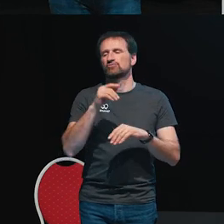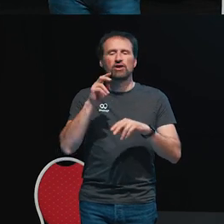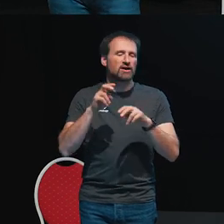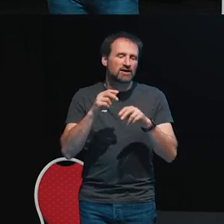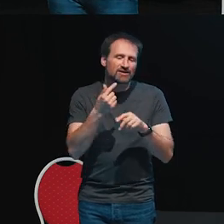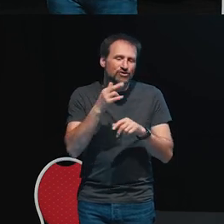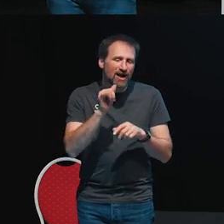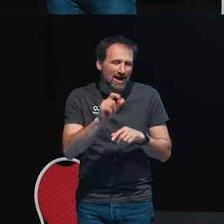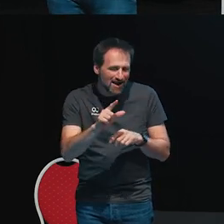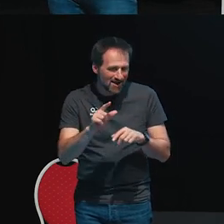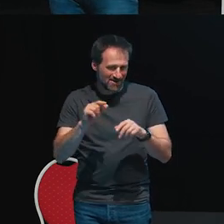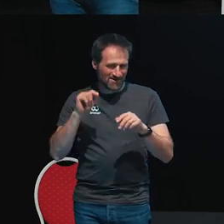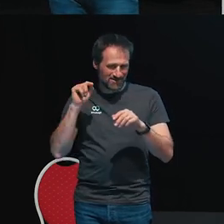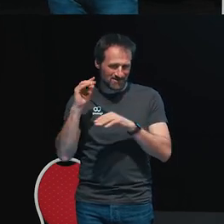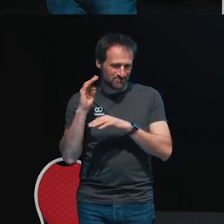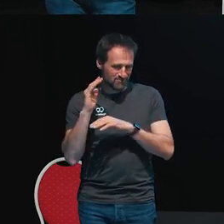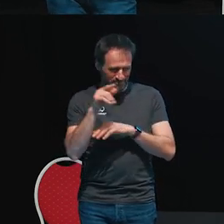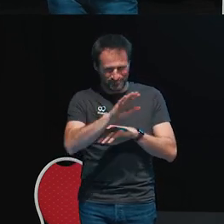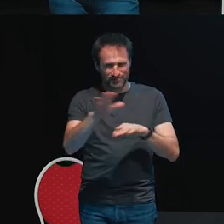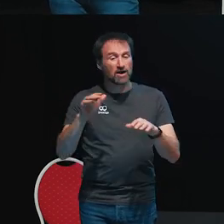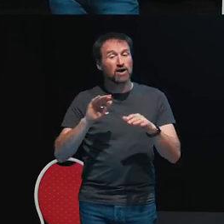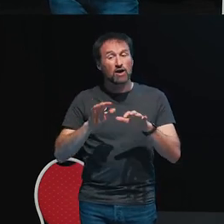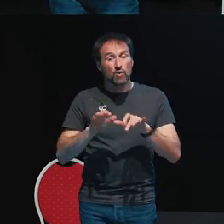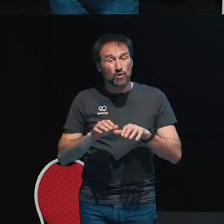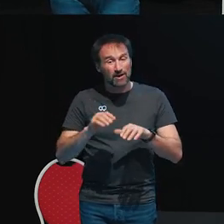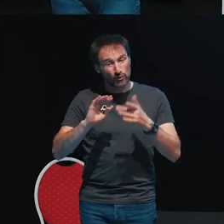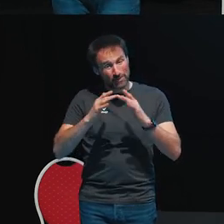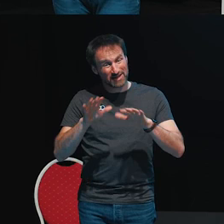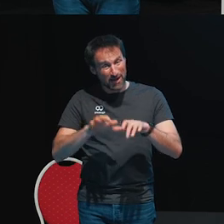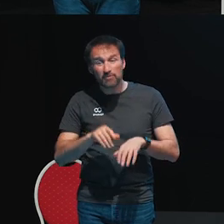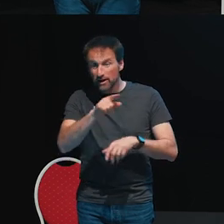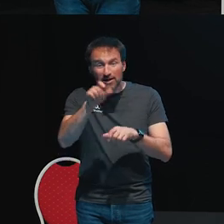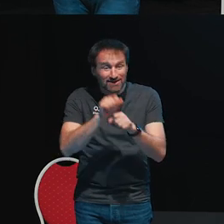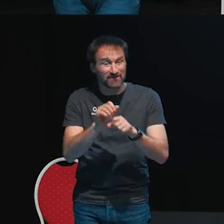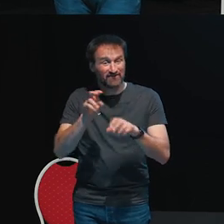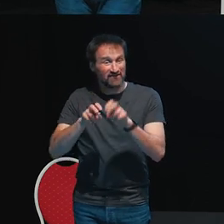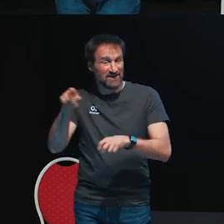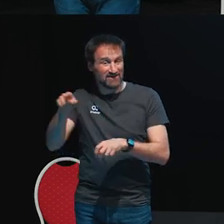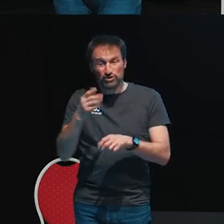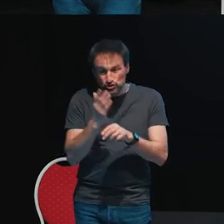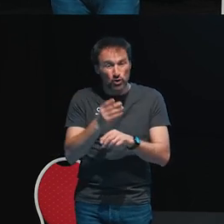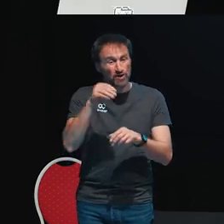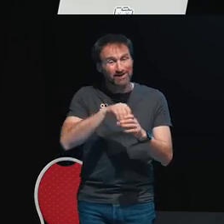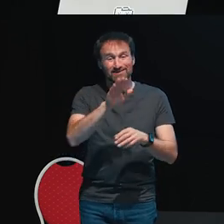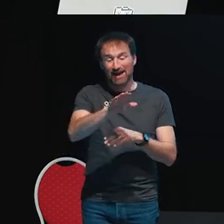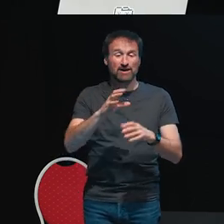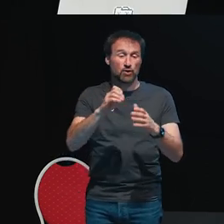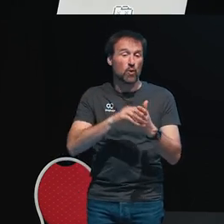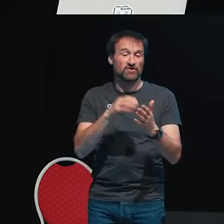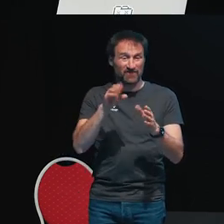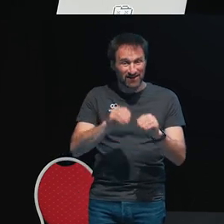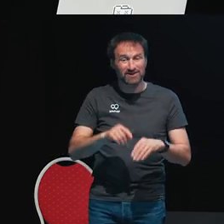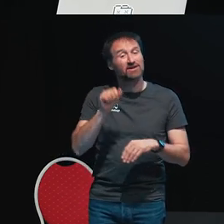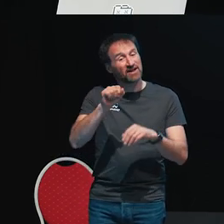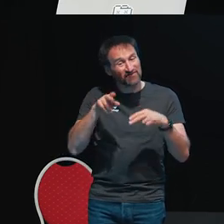trial. And this is a great time for web developer to get involved, because you can actually use it in your code and practically get the feedback to